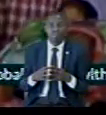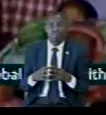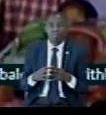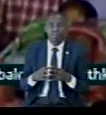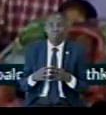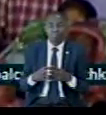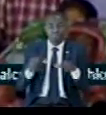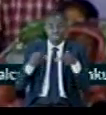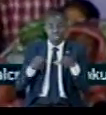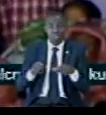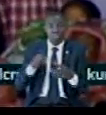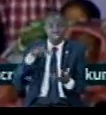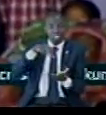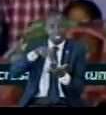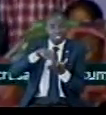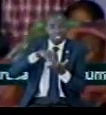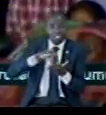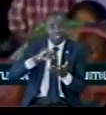Remain standing.